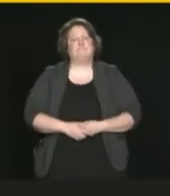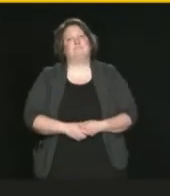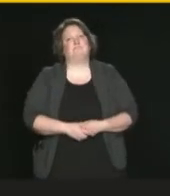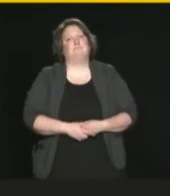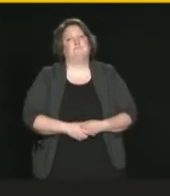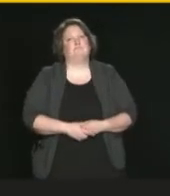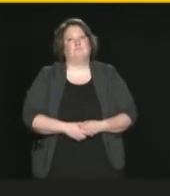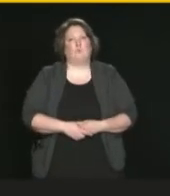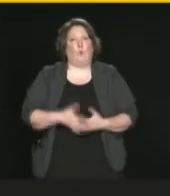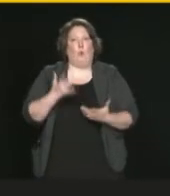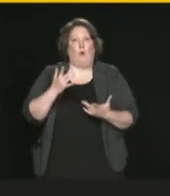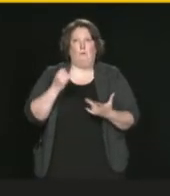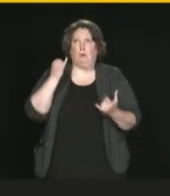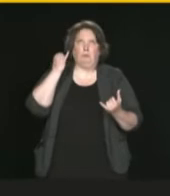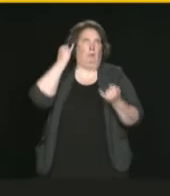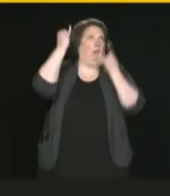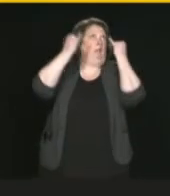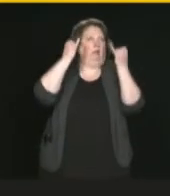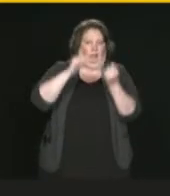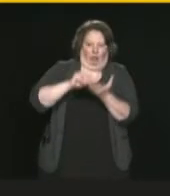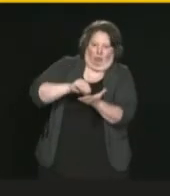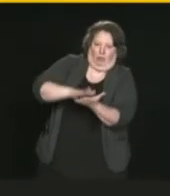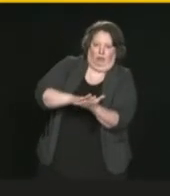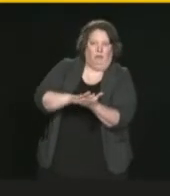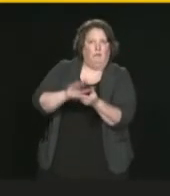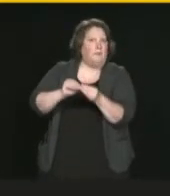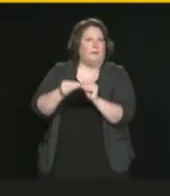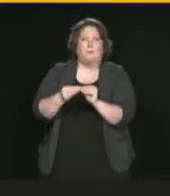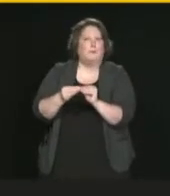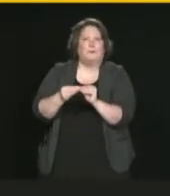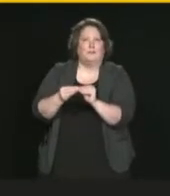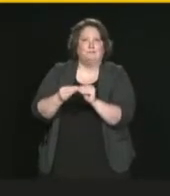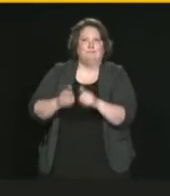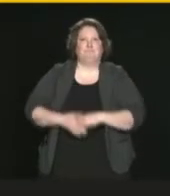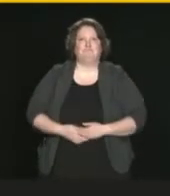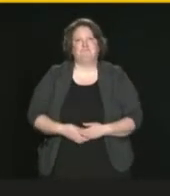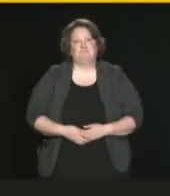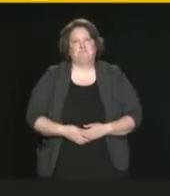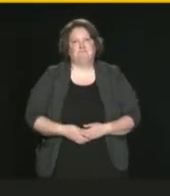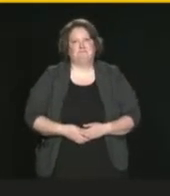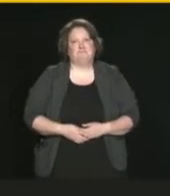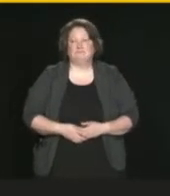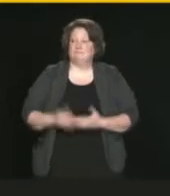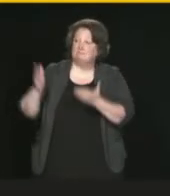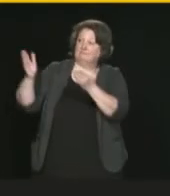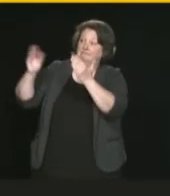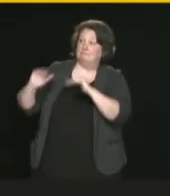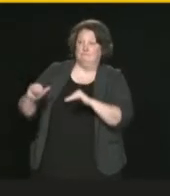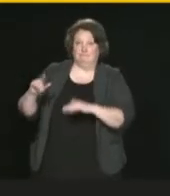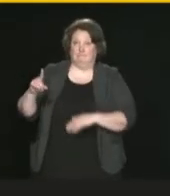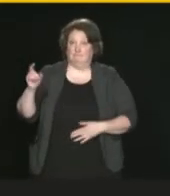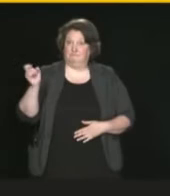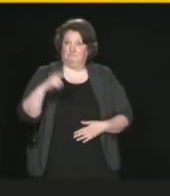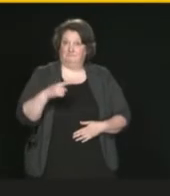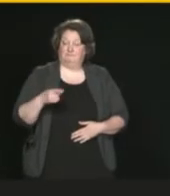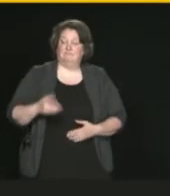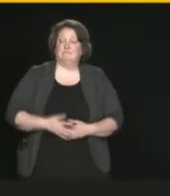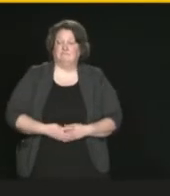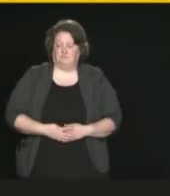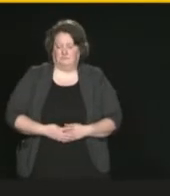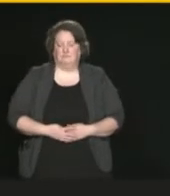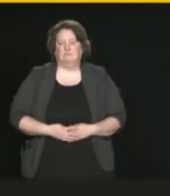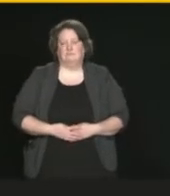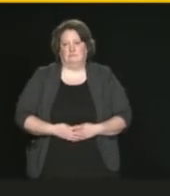and random choices. Merci. Opérateur, prochaine question téléphone. Thank you. Merci. Prochaine question,